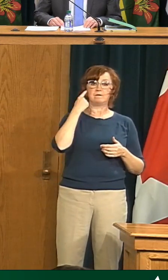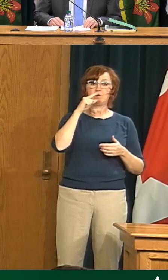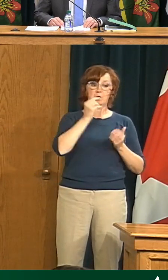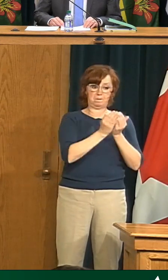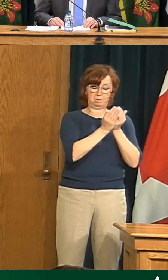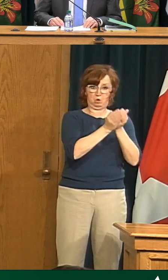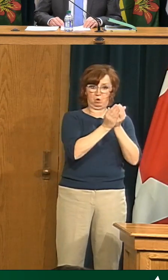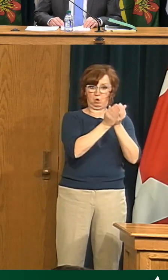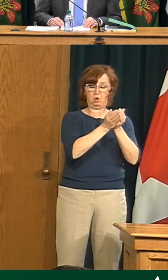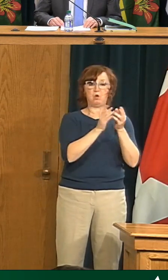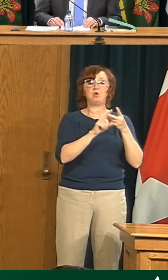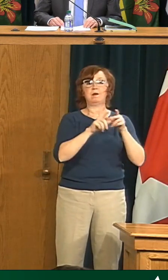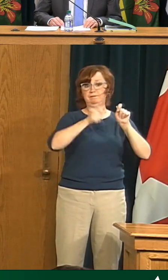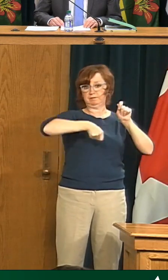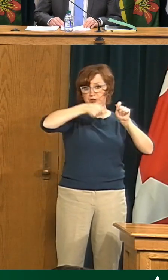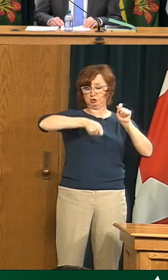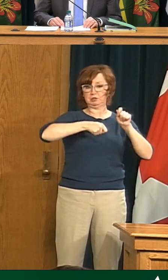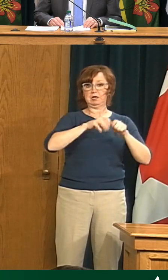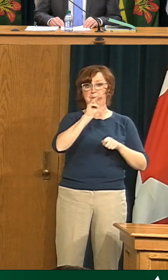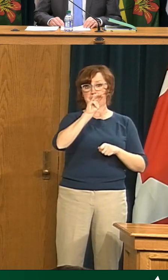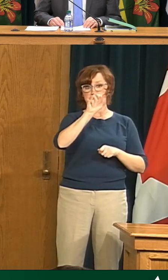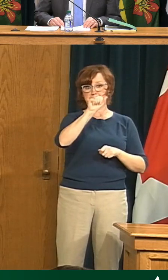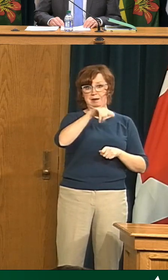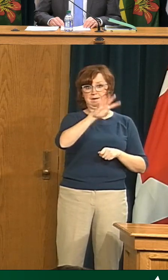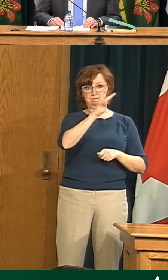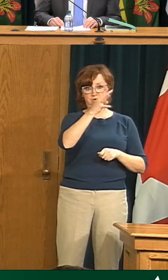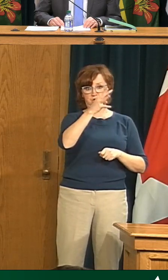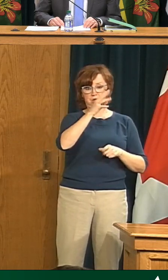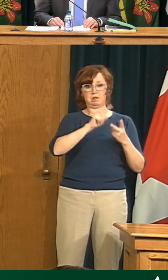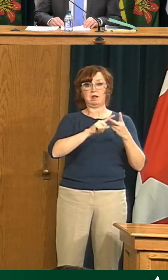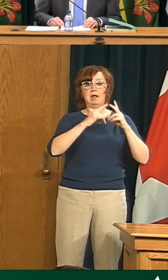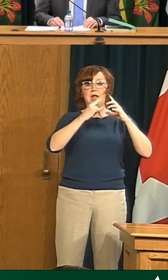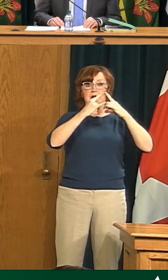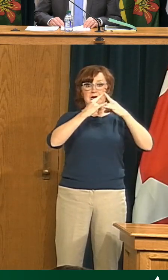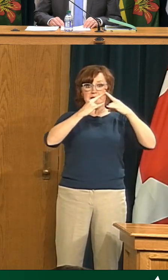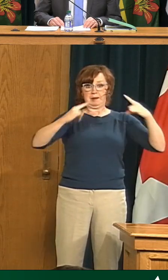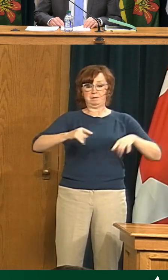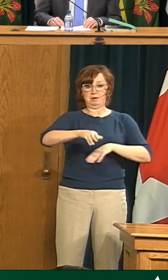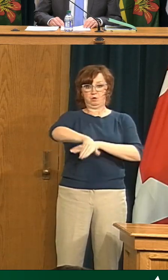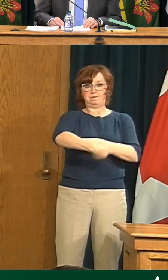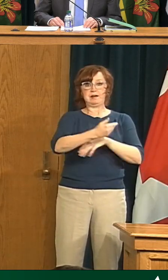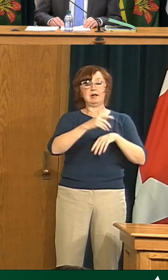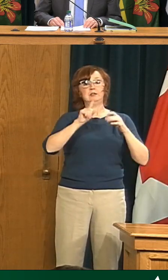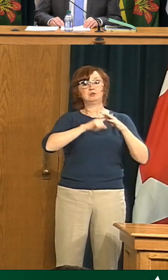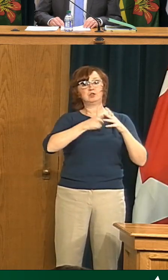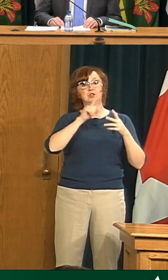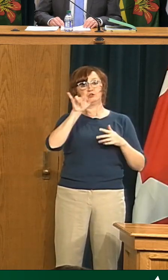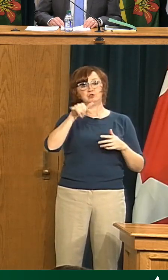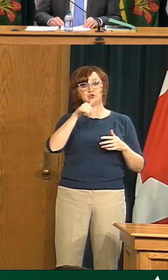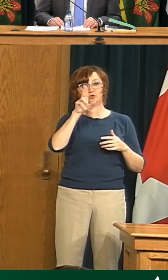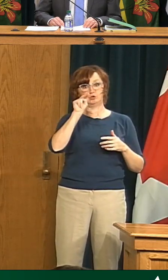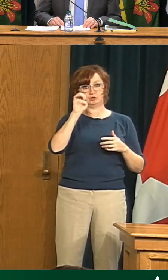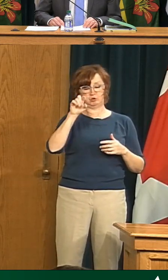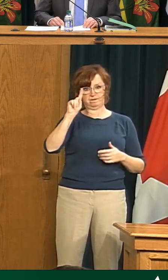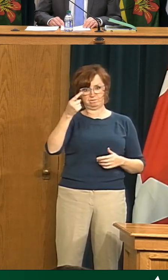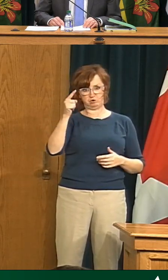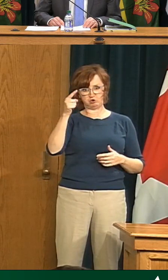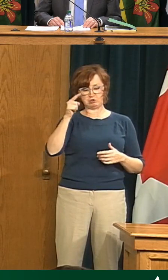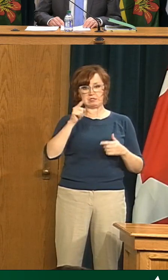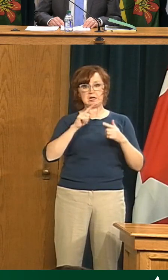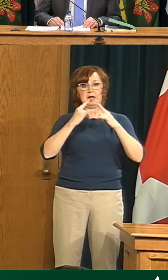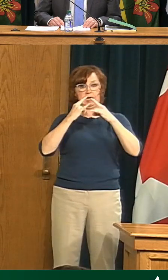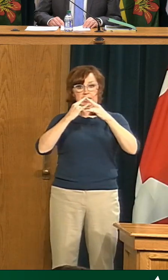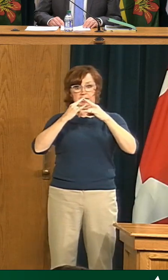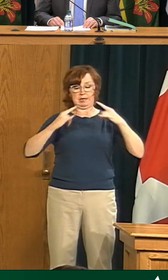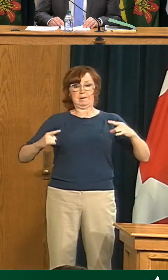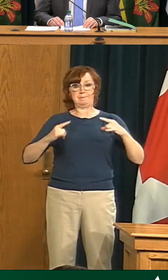fishing on May the 4th, while overnight camping can begin on June the 1st. Camping areas will currently be operating